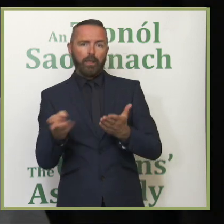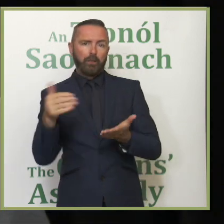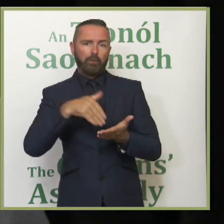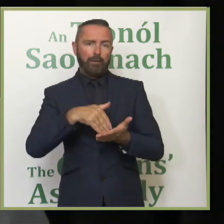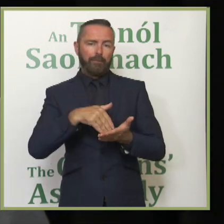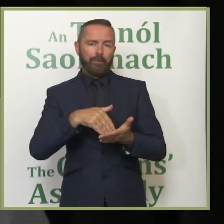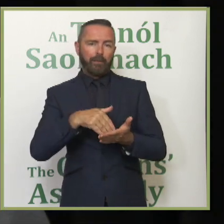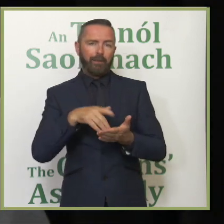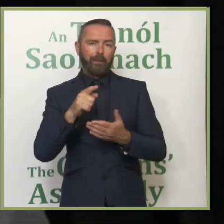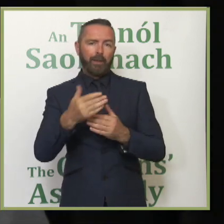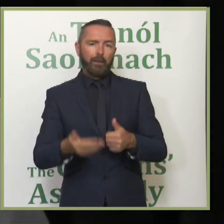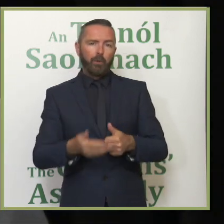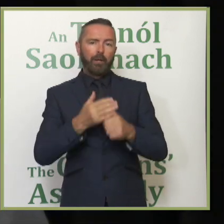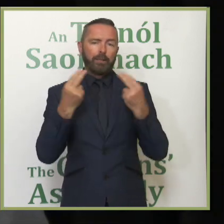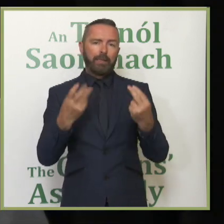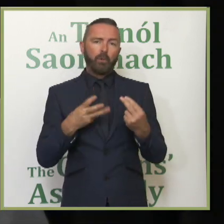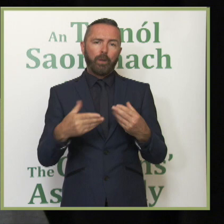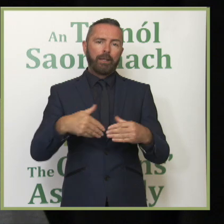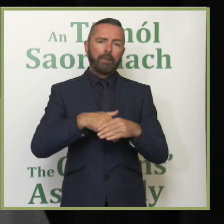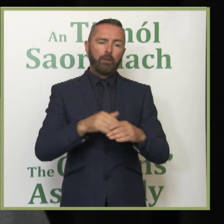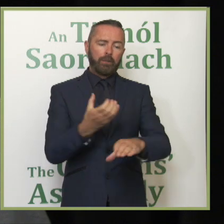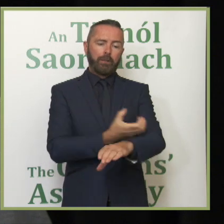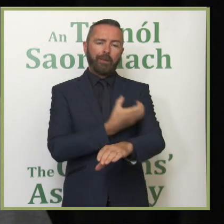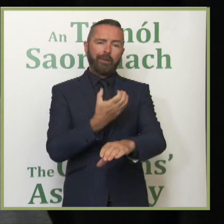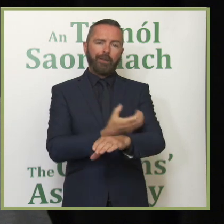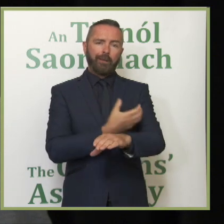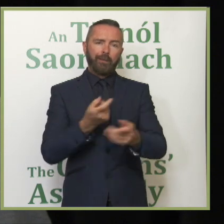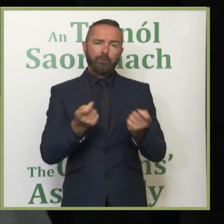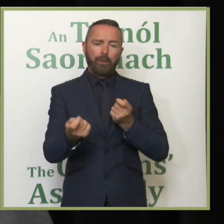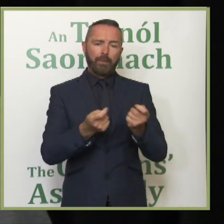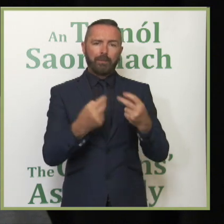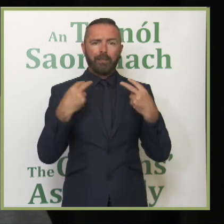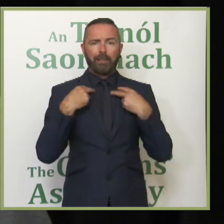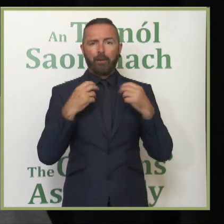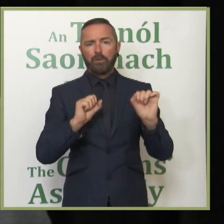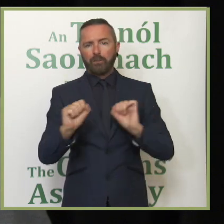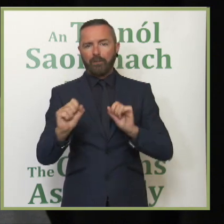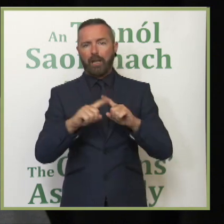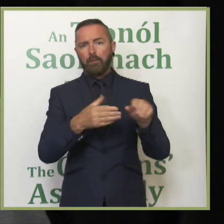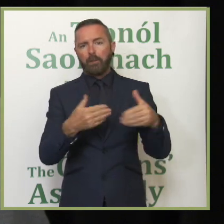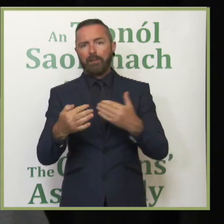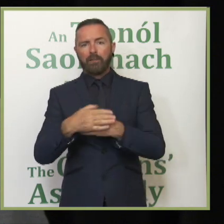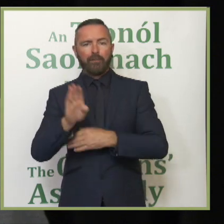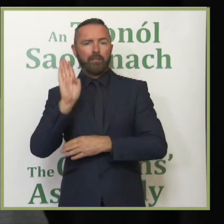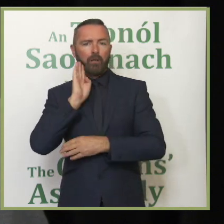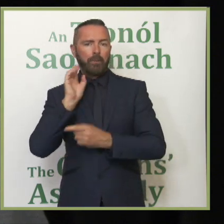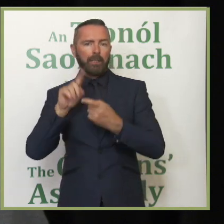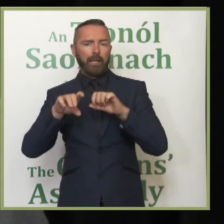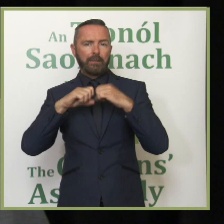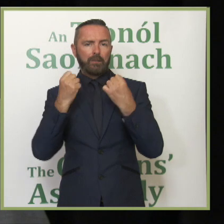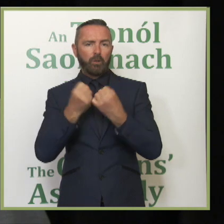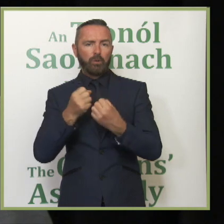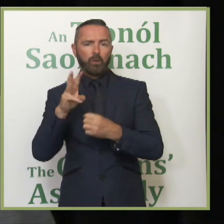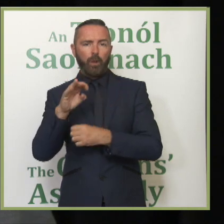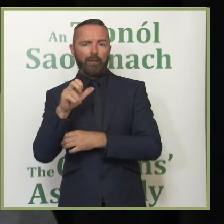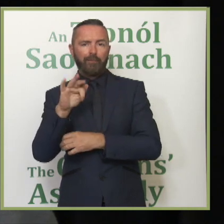their priority needs are likely to include continuity of treatment, language services, and the provision of accommodation and social welfare supports.